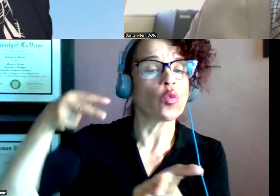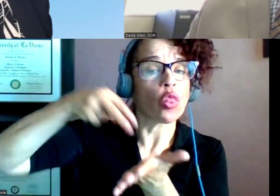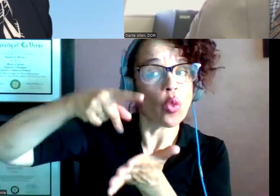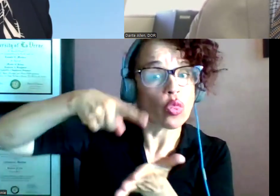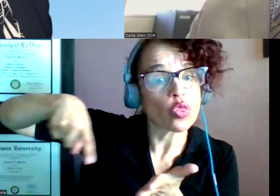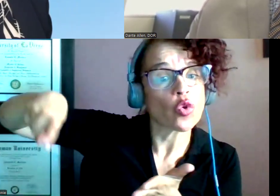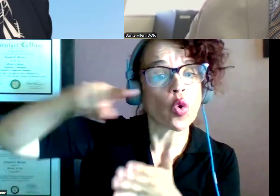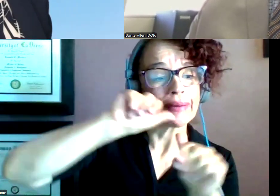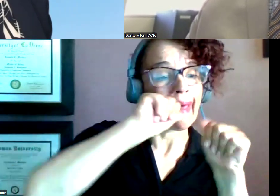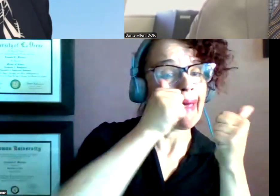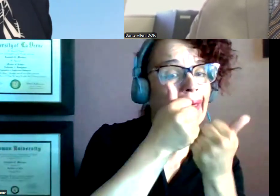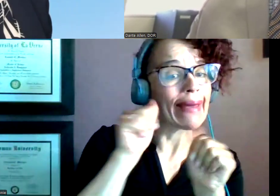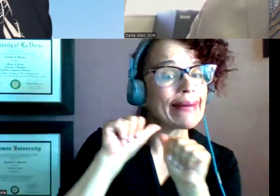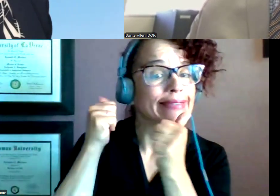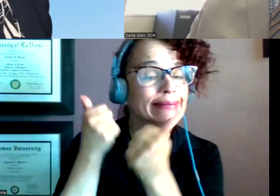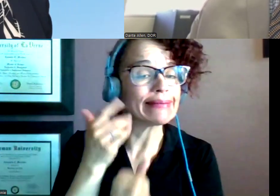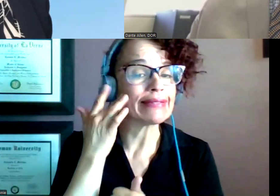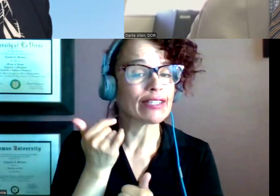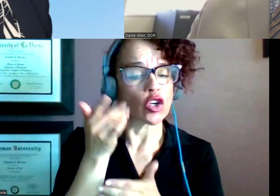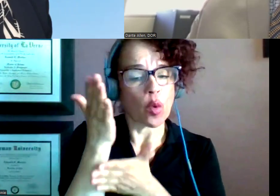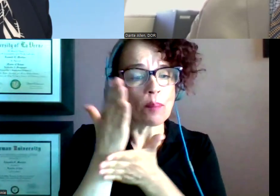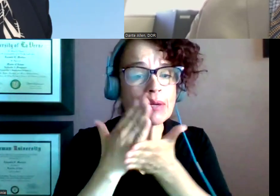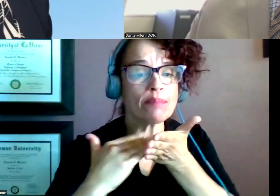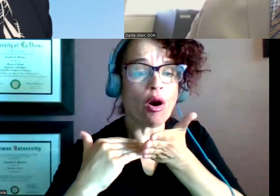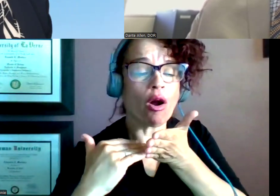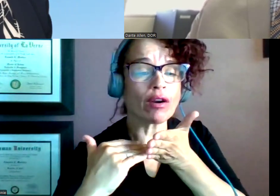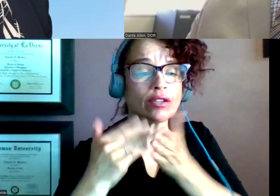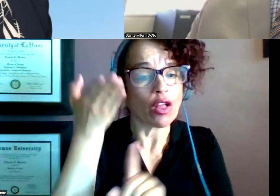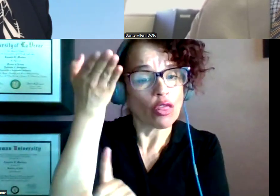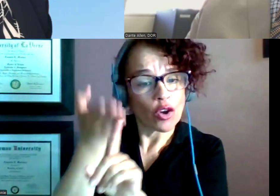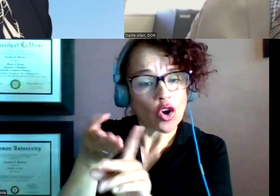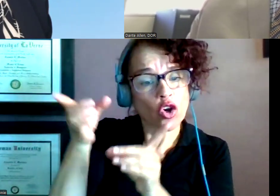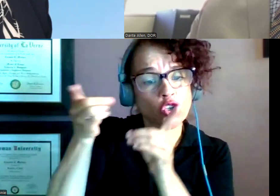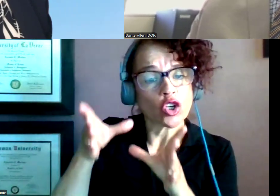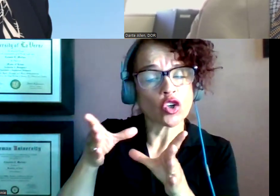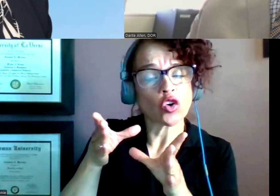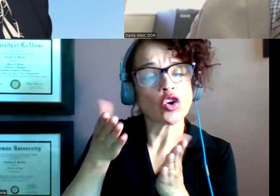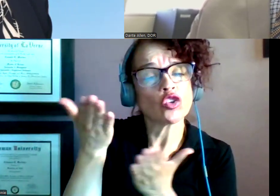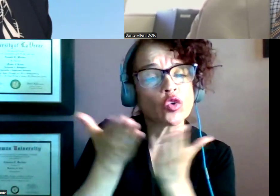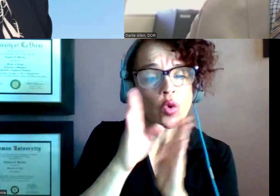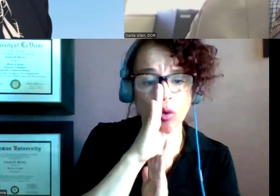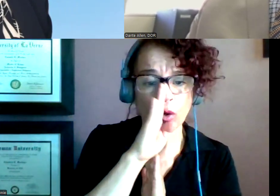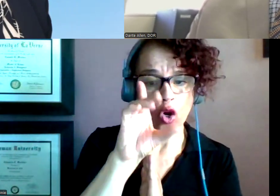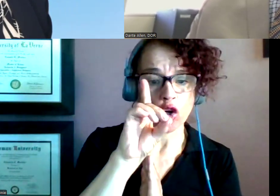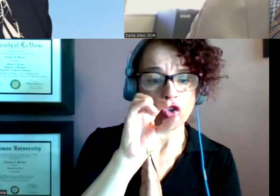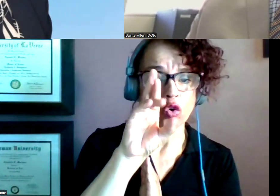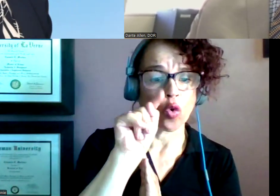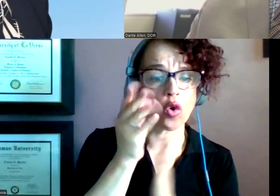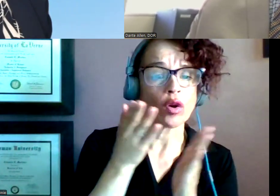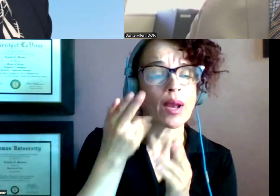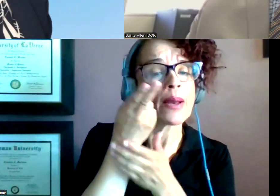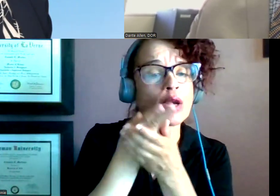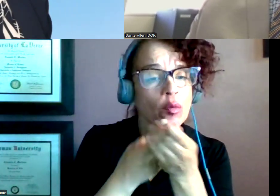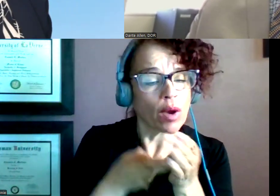those agencies. So to be a part of the direct service that's going on here is both